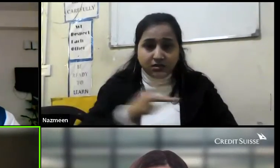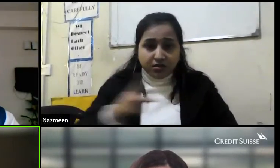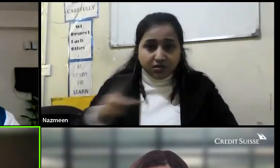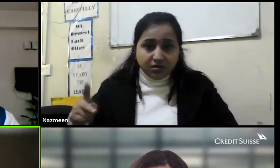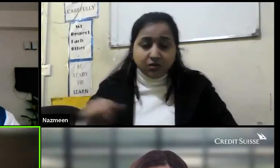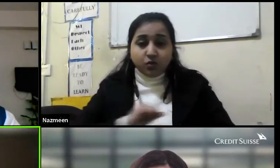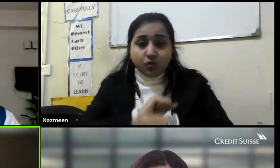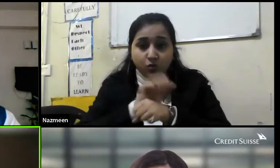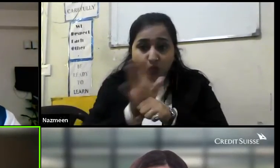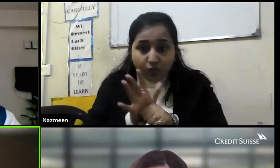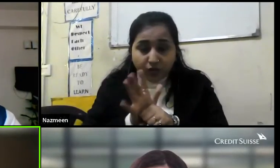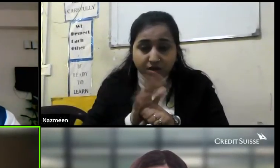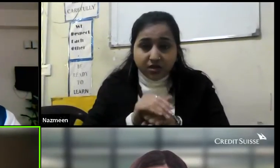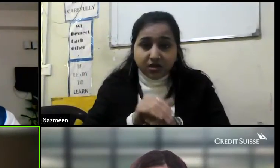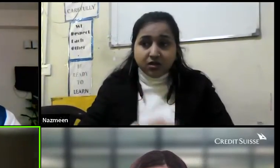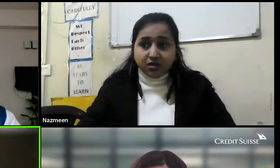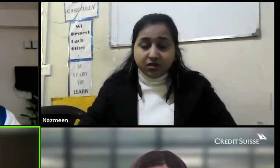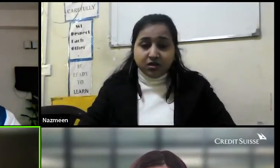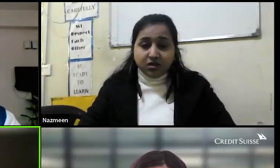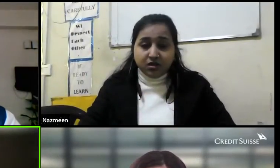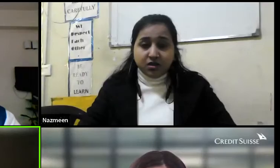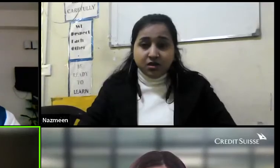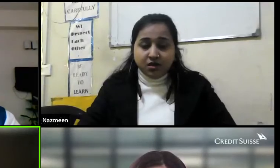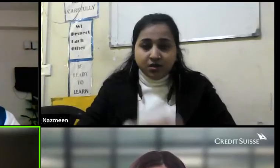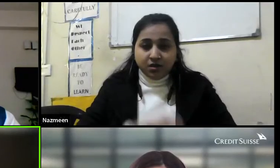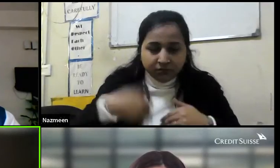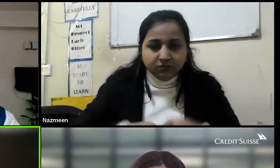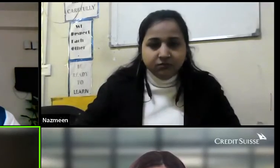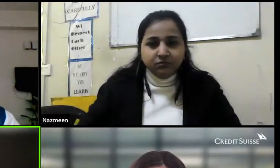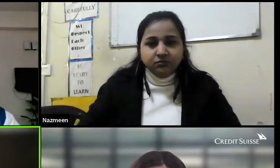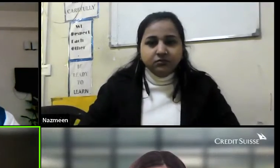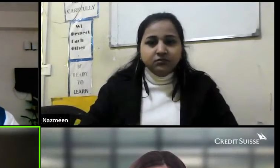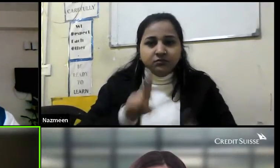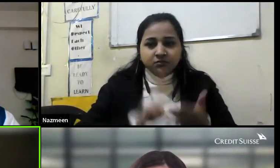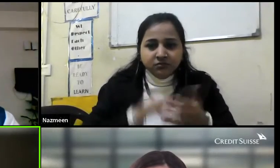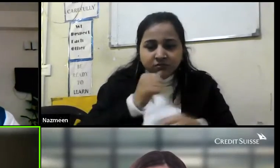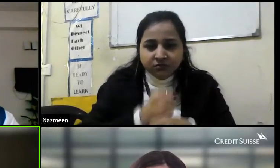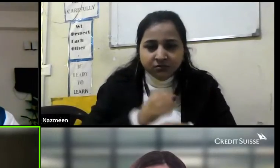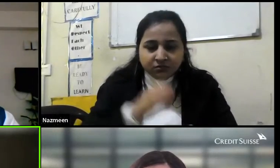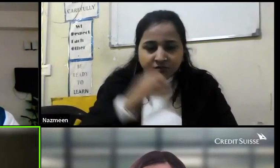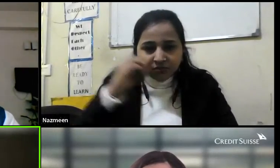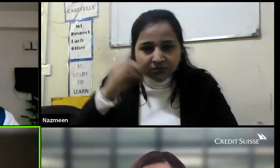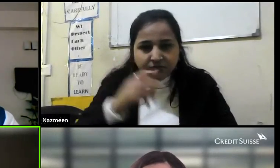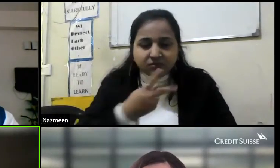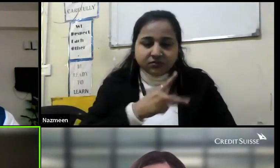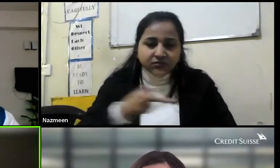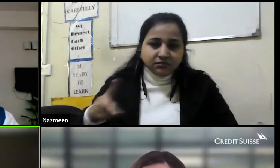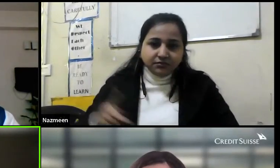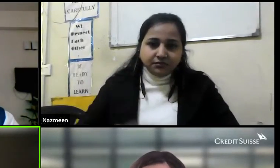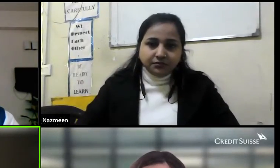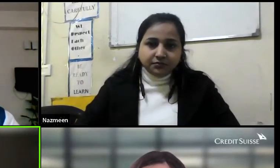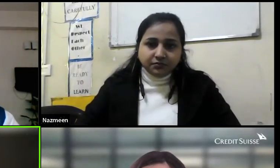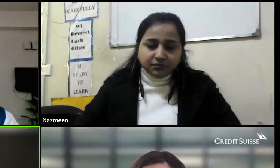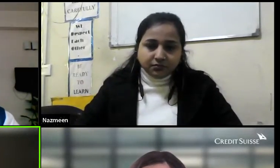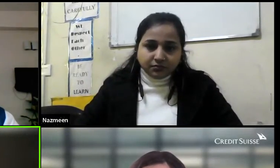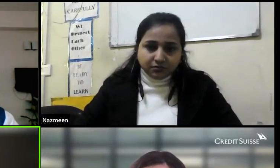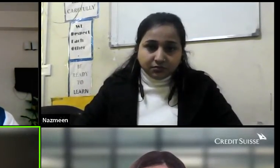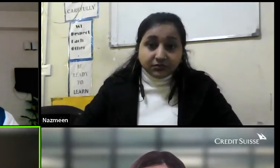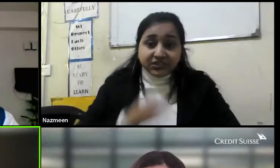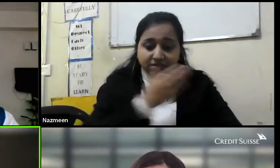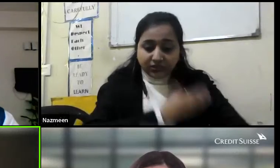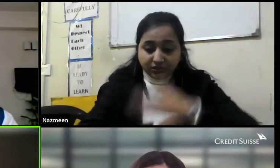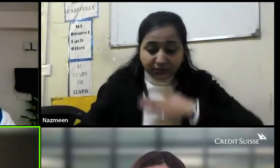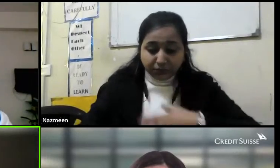journey. And our journey with all the NGOs who work in the this disability or physical